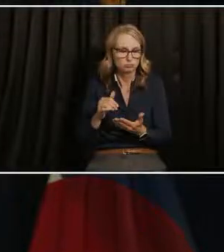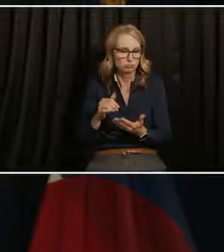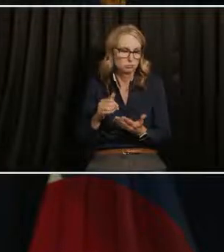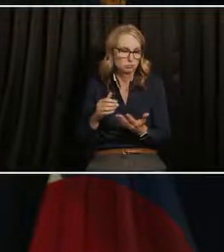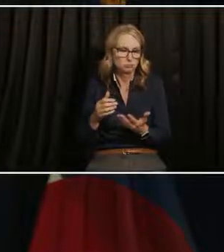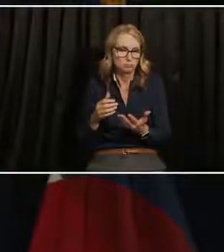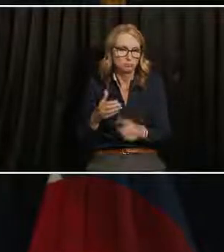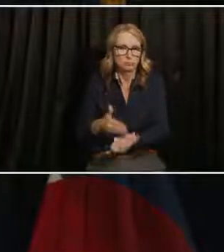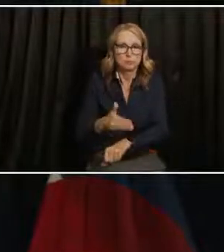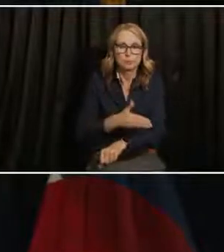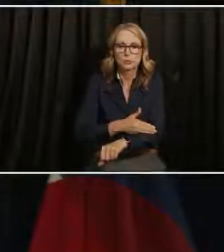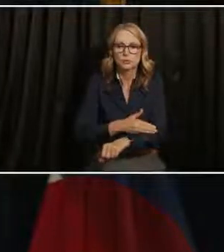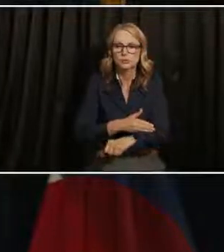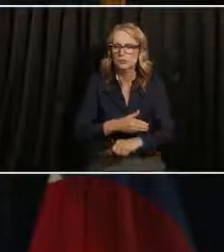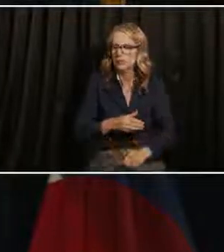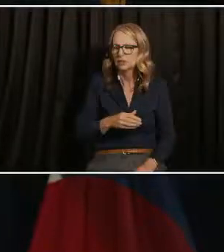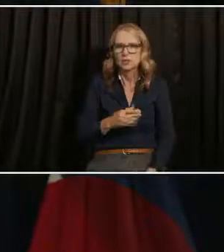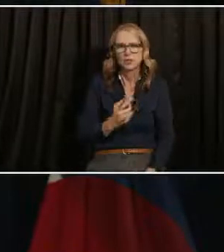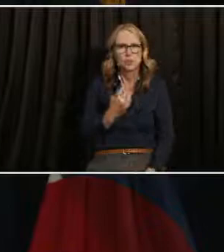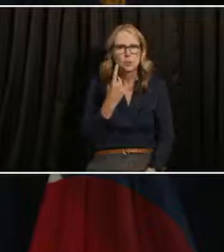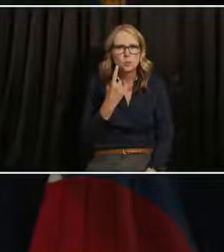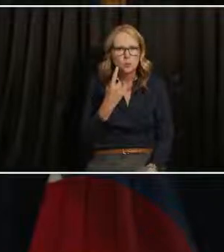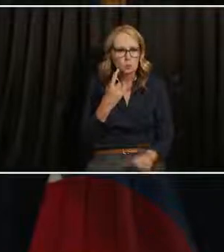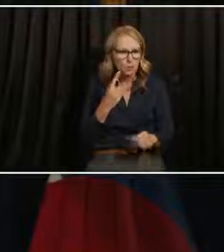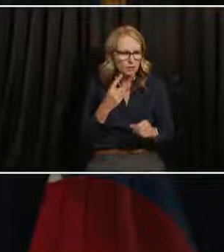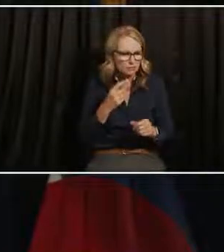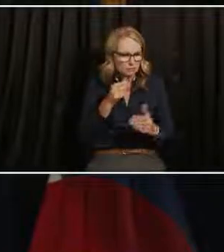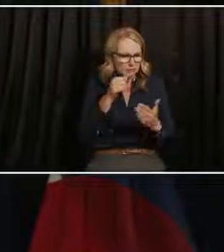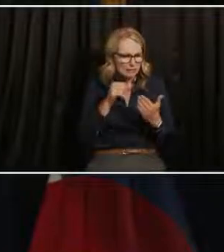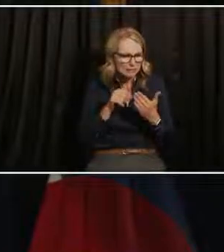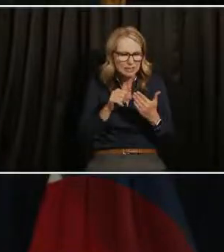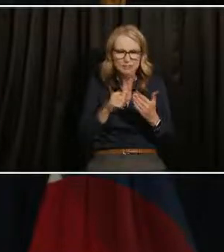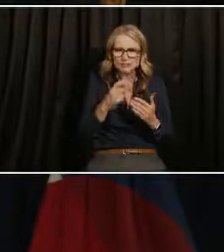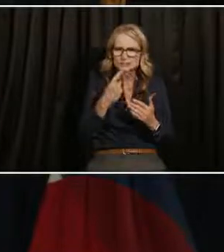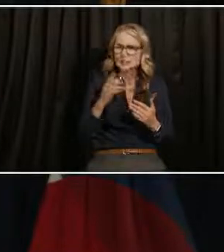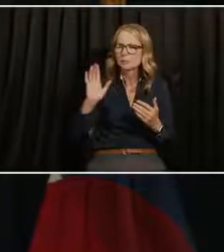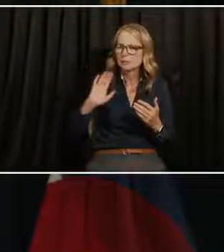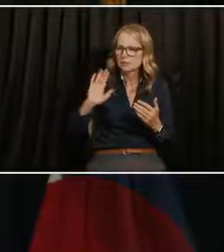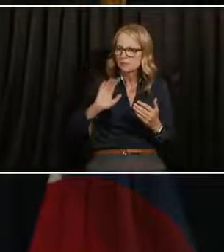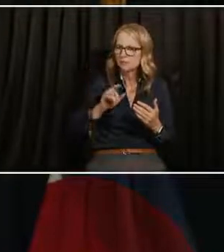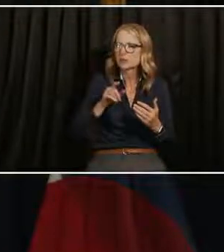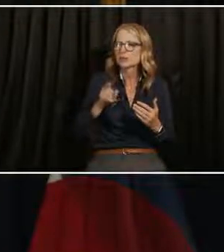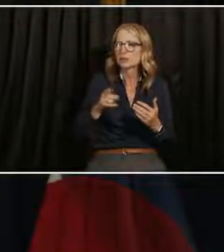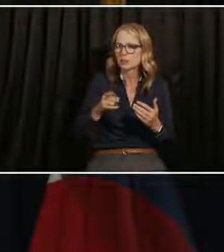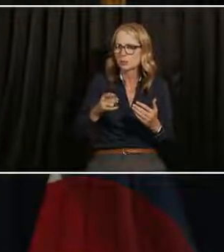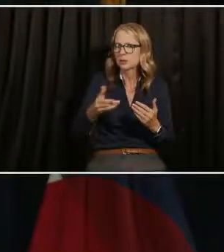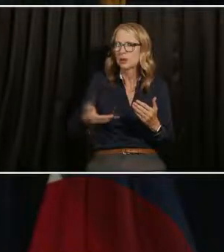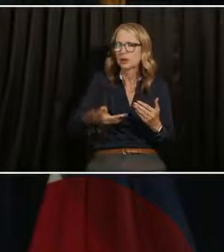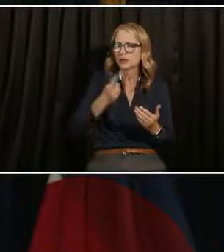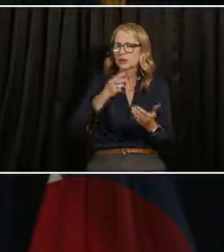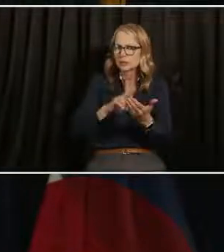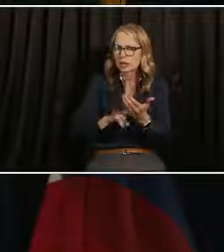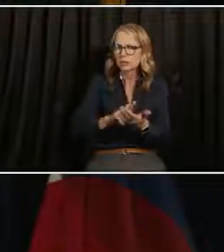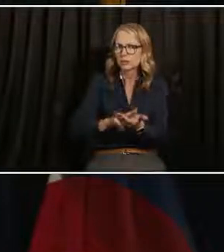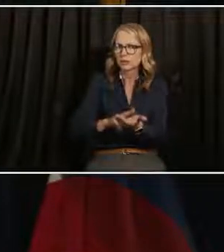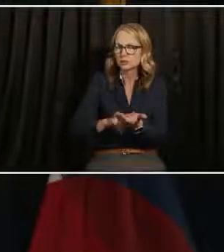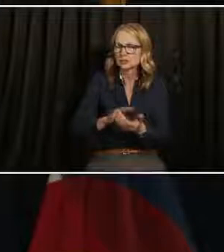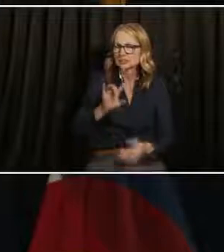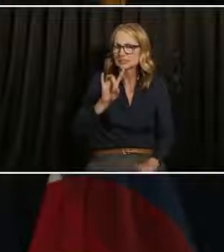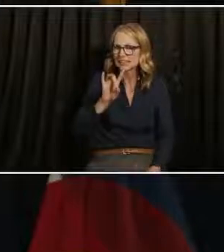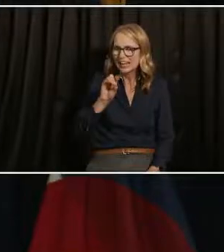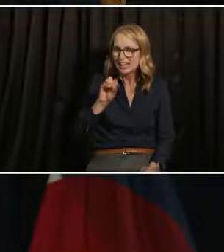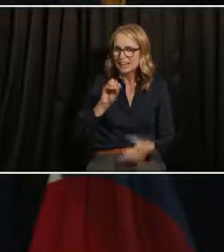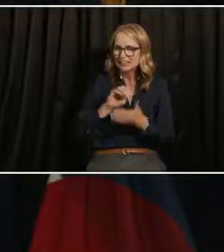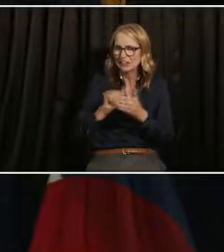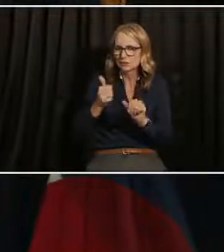says they used to be able to hire contract nurses at $80 an hour, and now it's $140 an hour to get a contract nurse in.